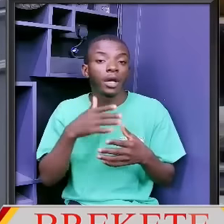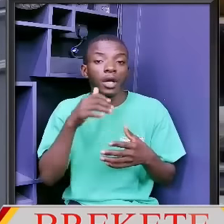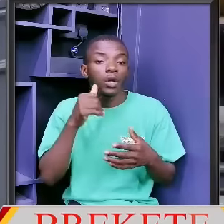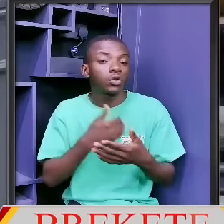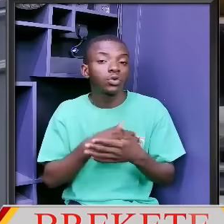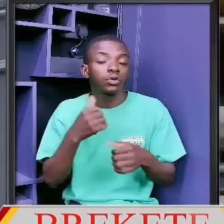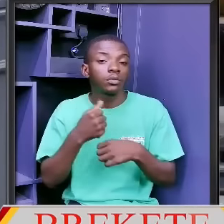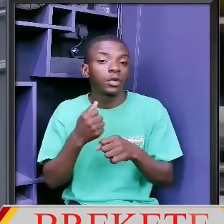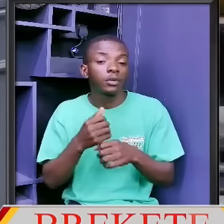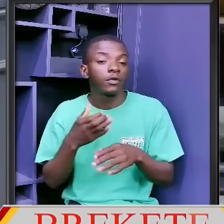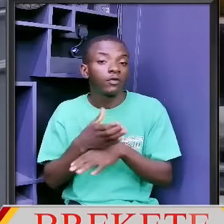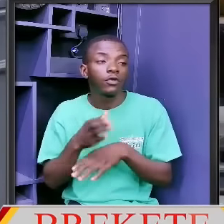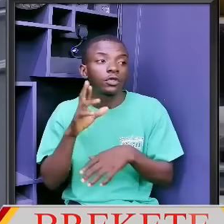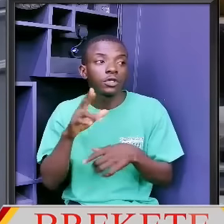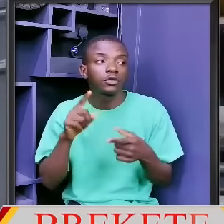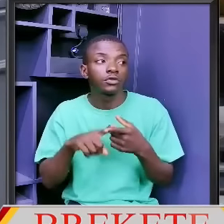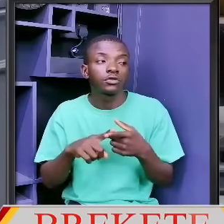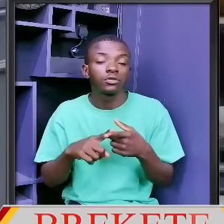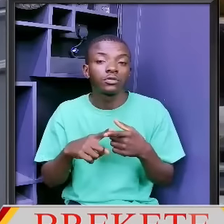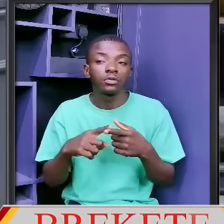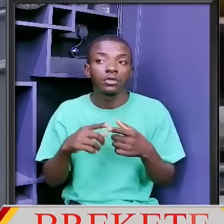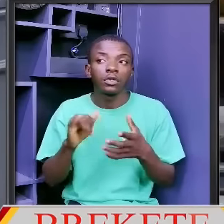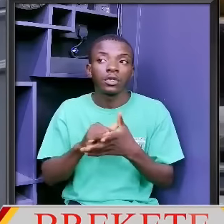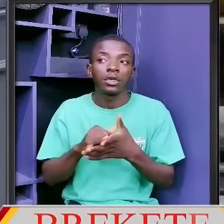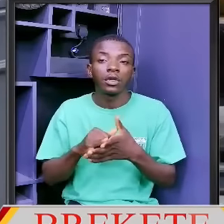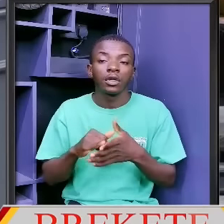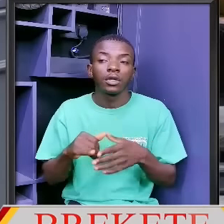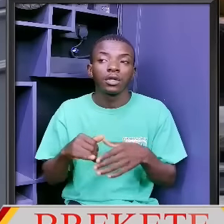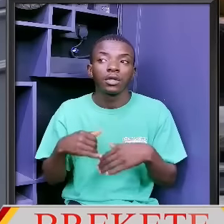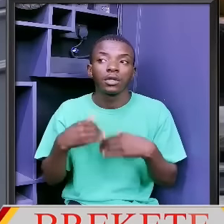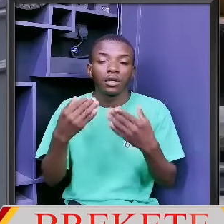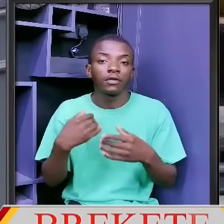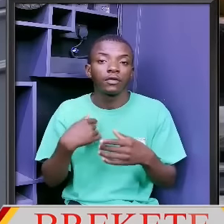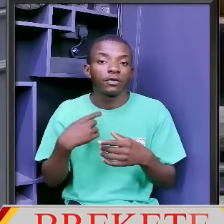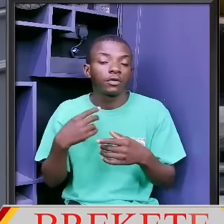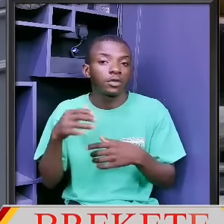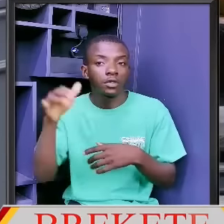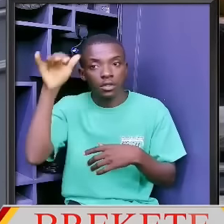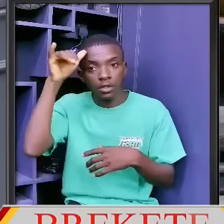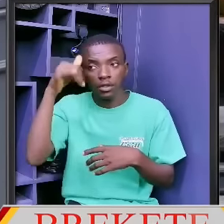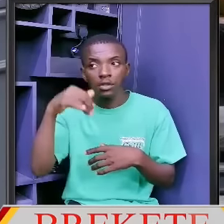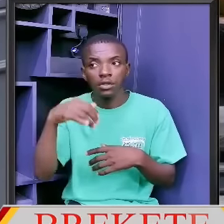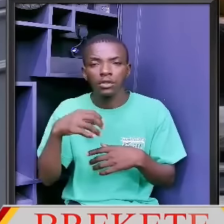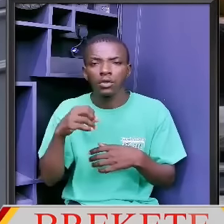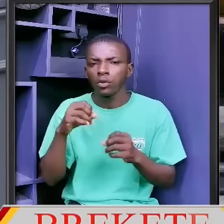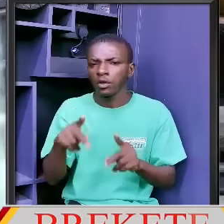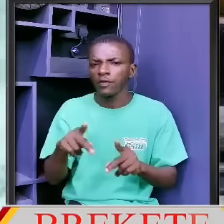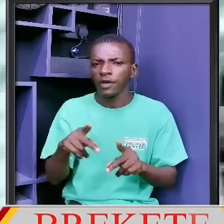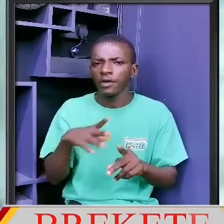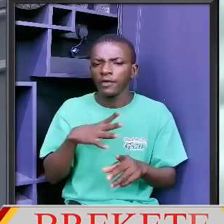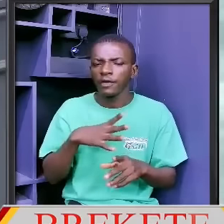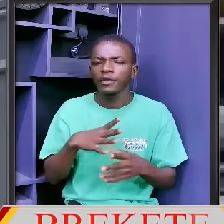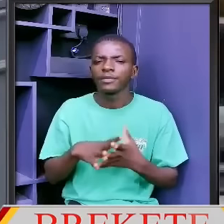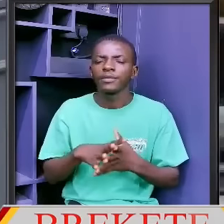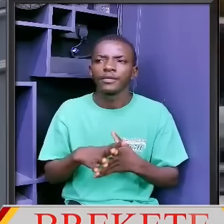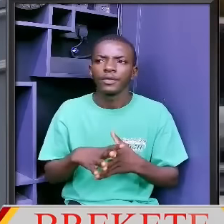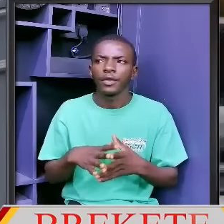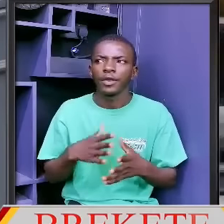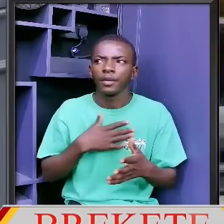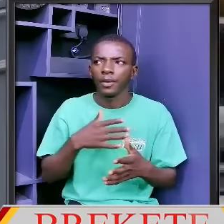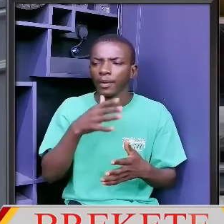now you make me force her say I would this thing make she give you this cow. She say okay fine. Now my